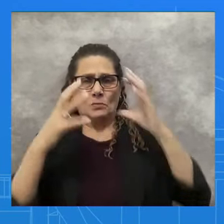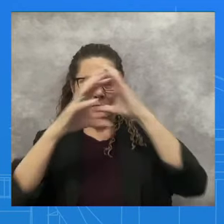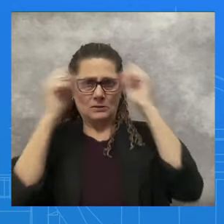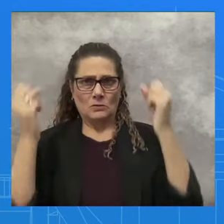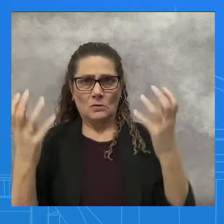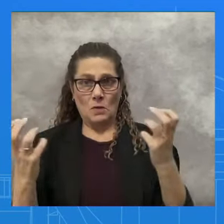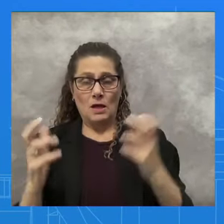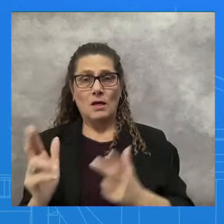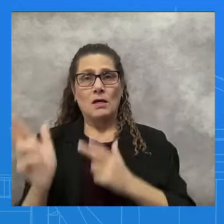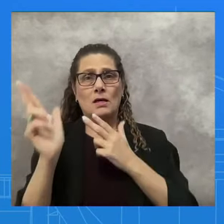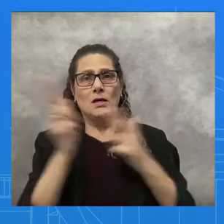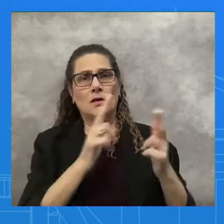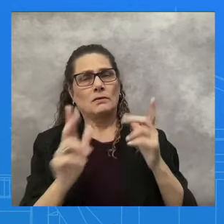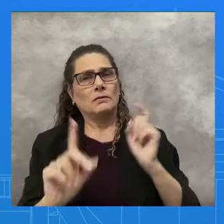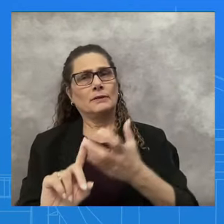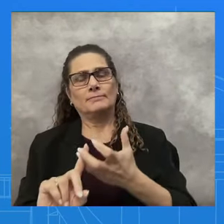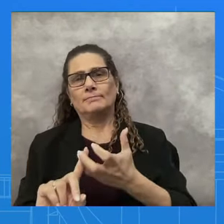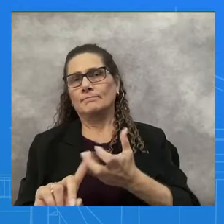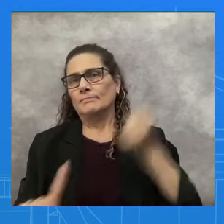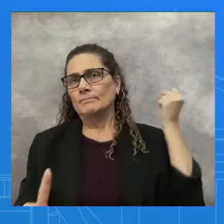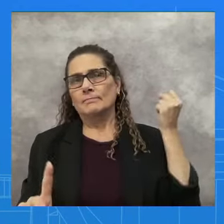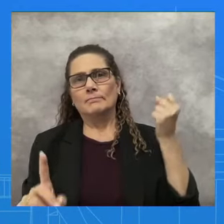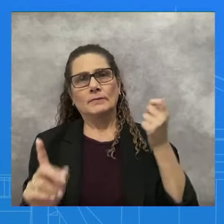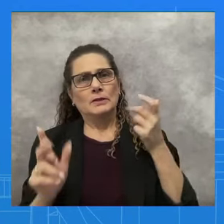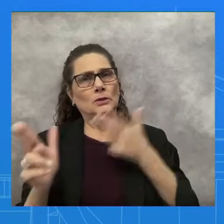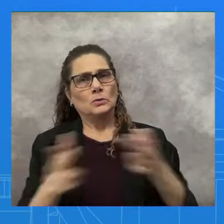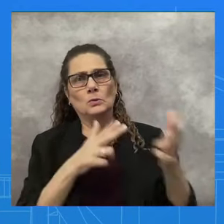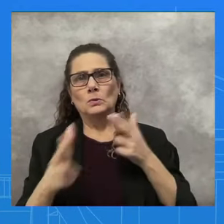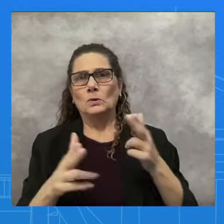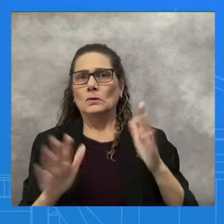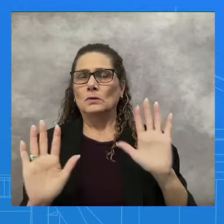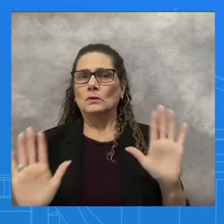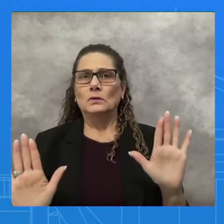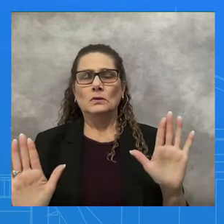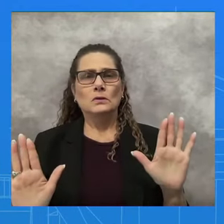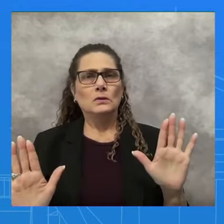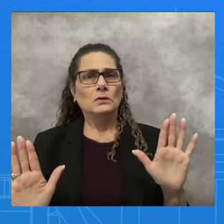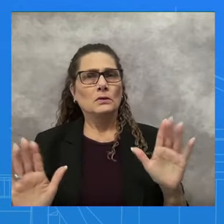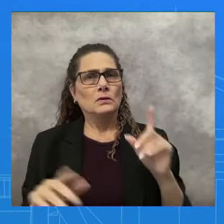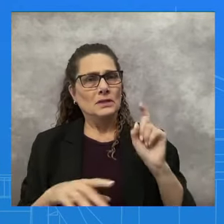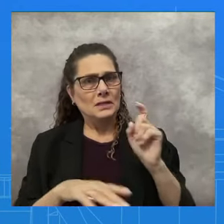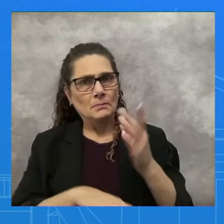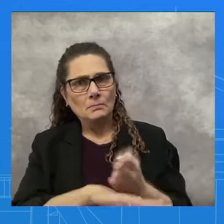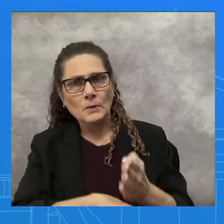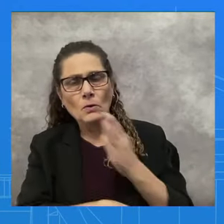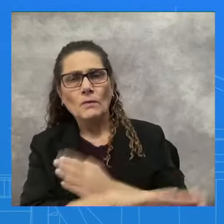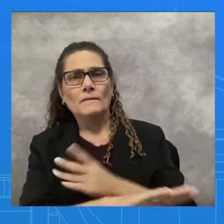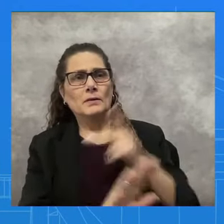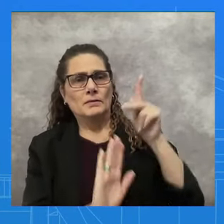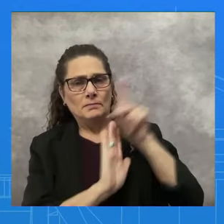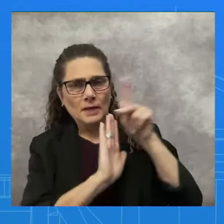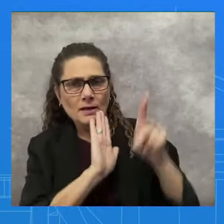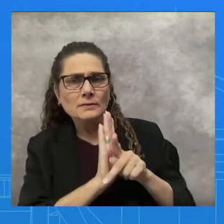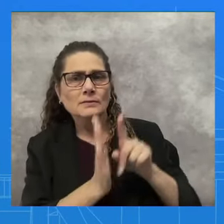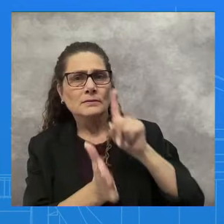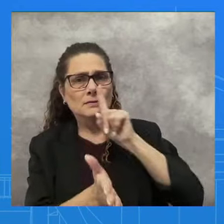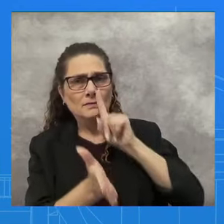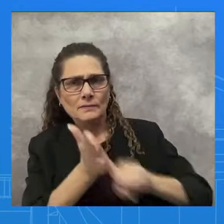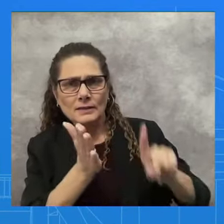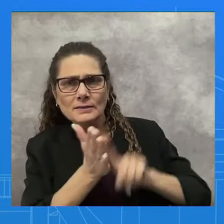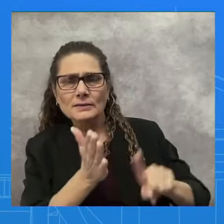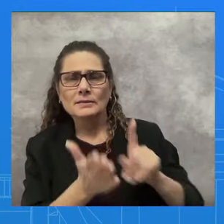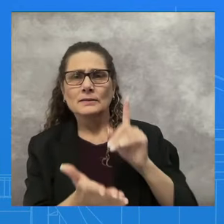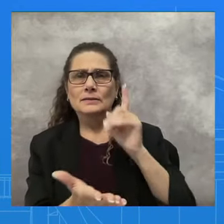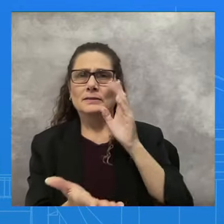red flag laws, enhancing background checks, and cracking down on gun trafficking while also